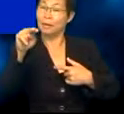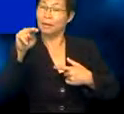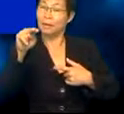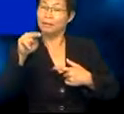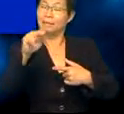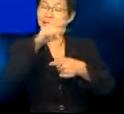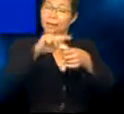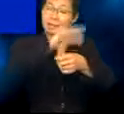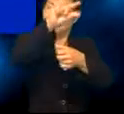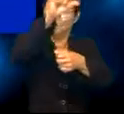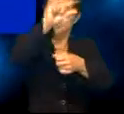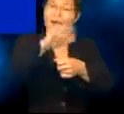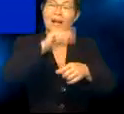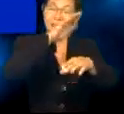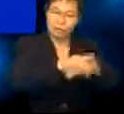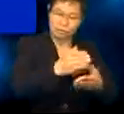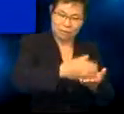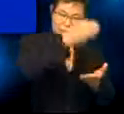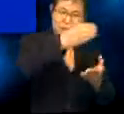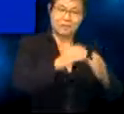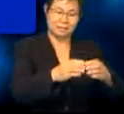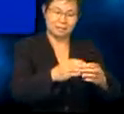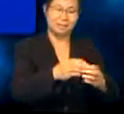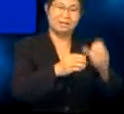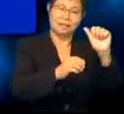I call this gas jar A.